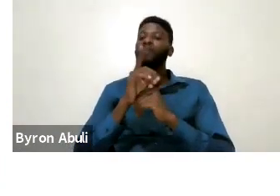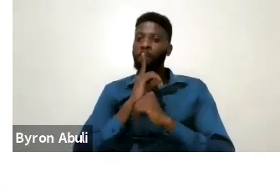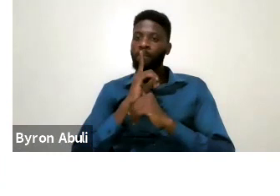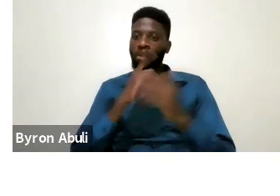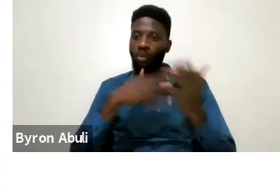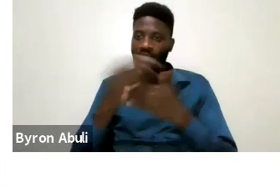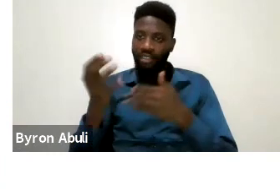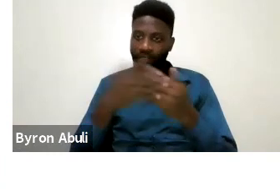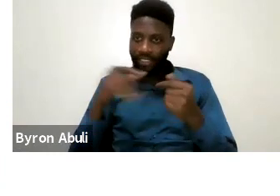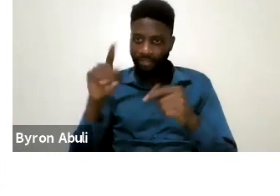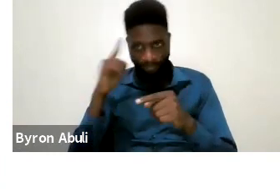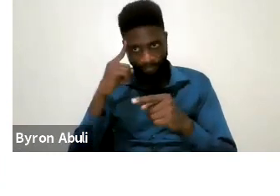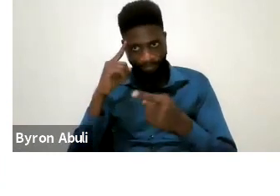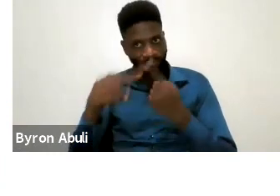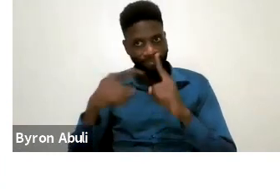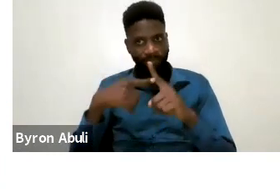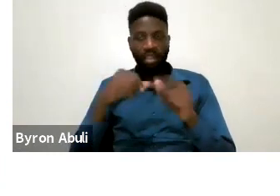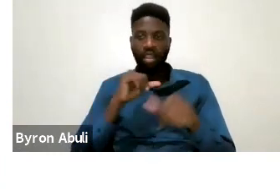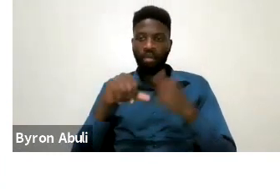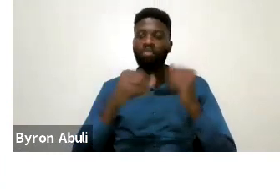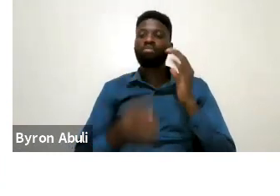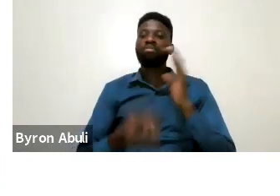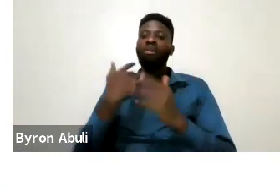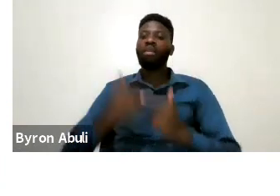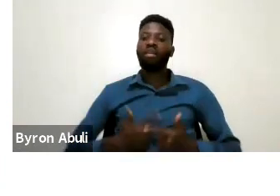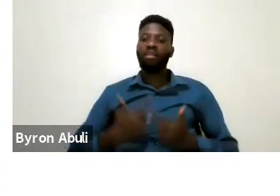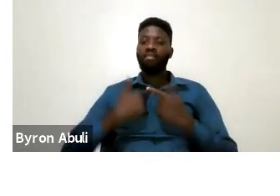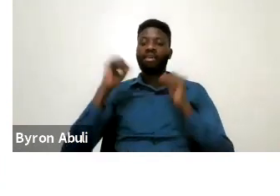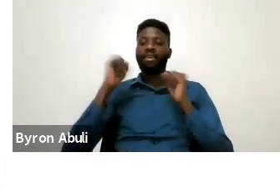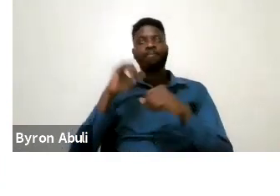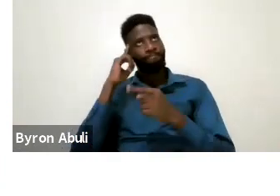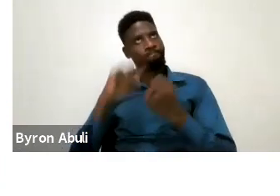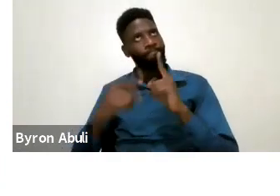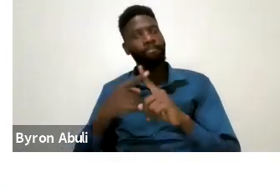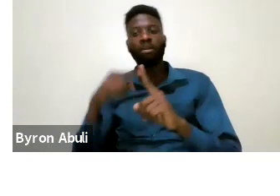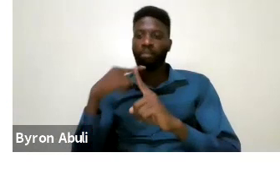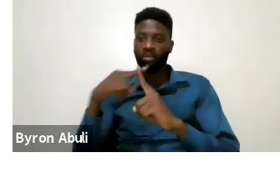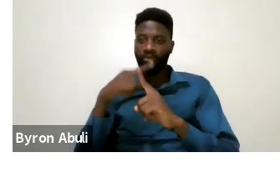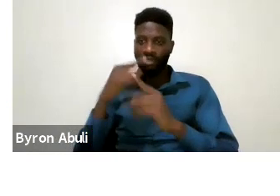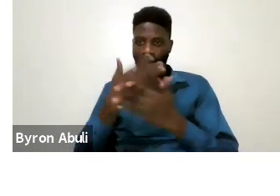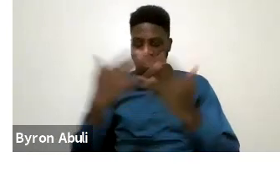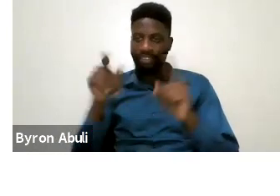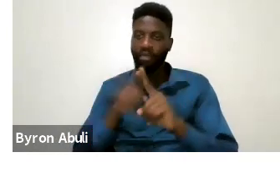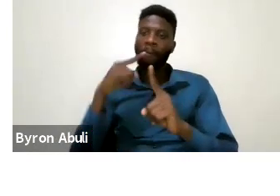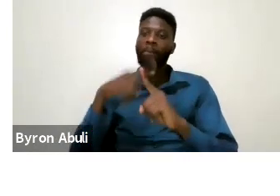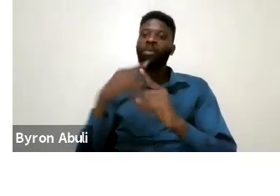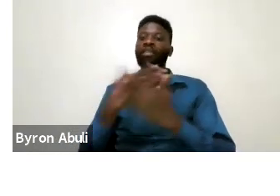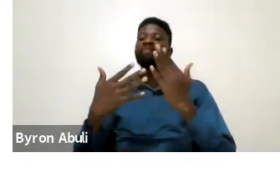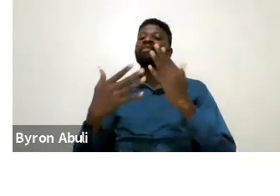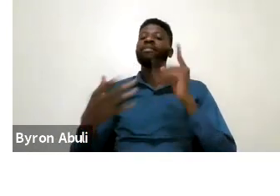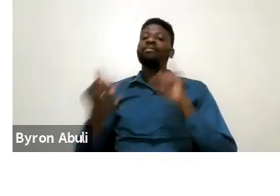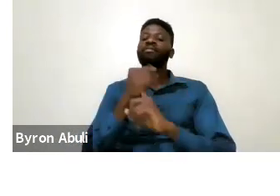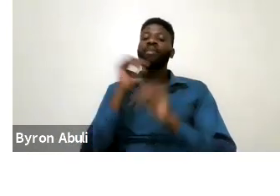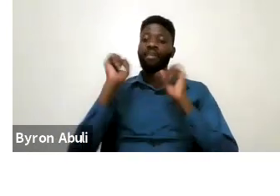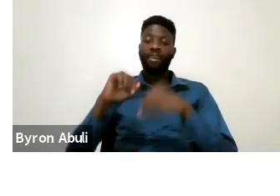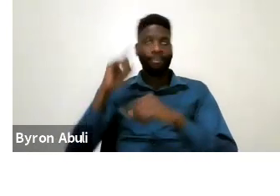think about, it comes into life. If you think about positive things come your way. If you think about negative things, then